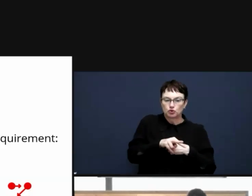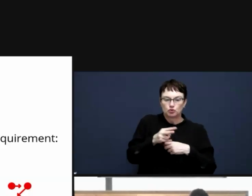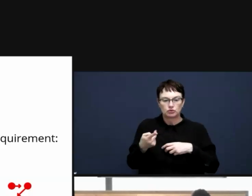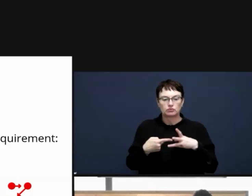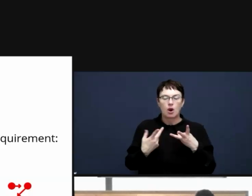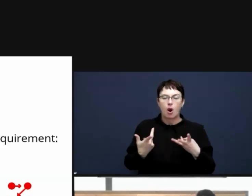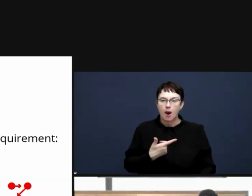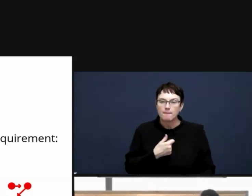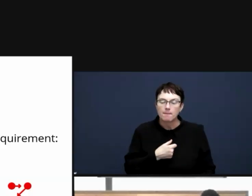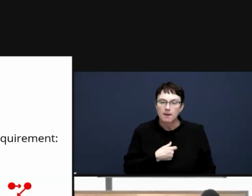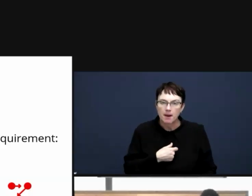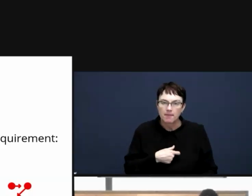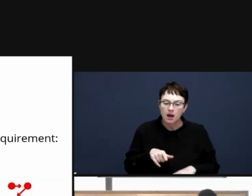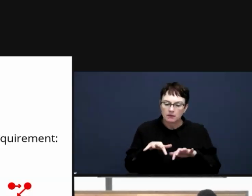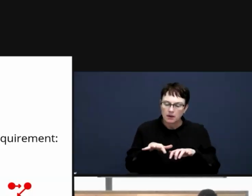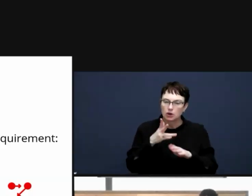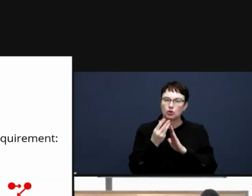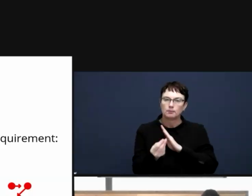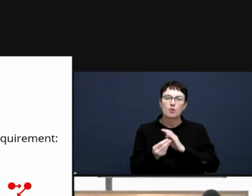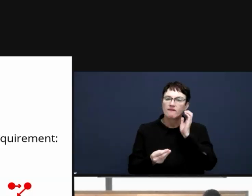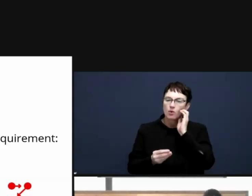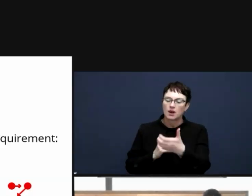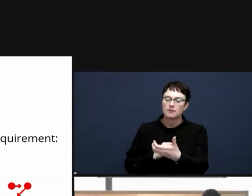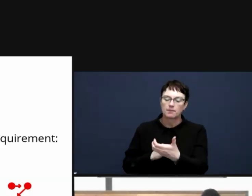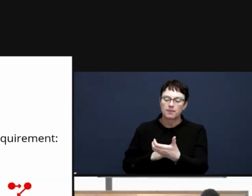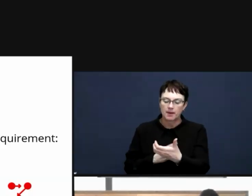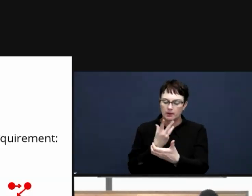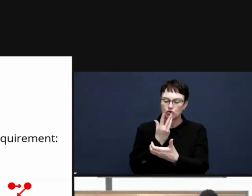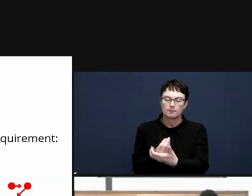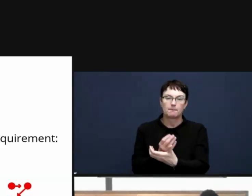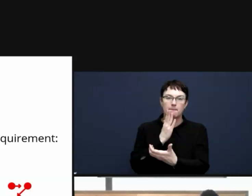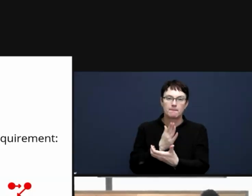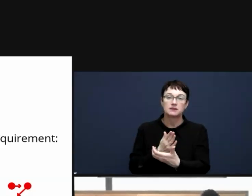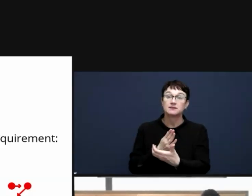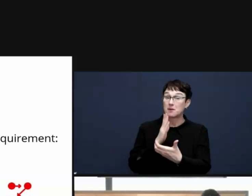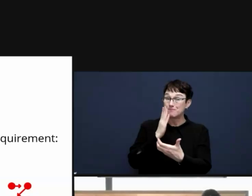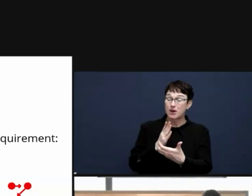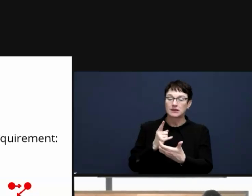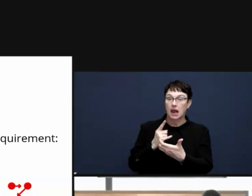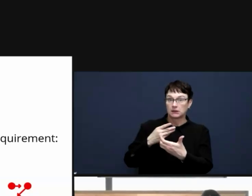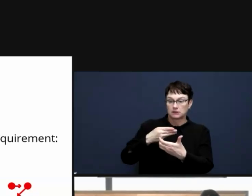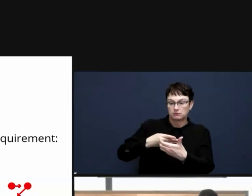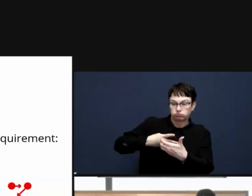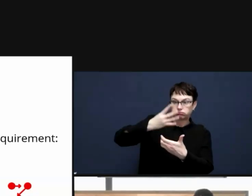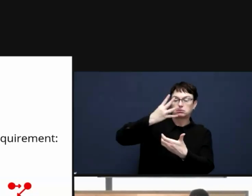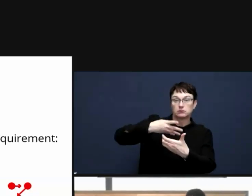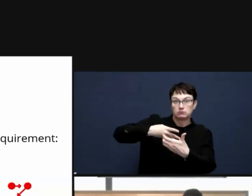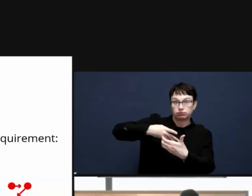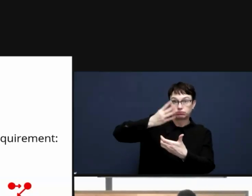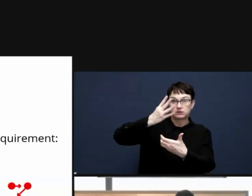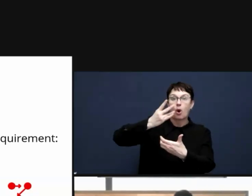no obstacles, and that the focus moves from left to right, top to bottom of the screen. So basically, to interpret